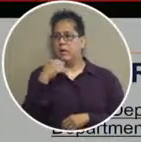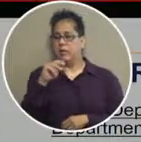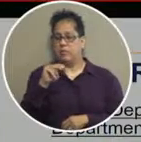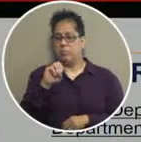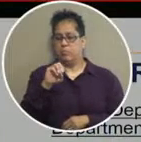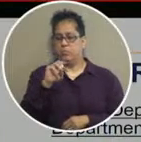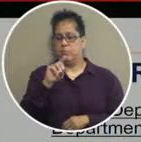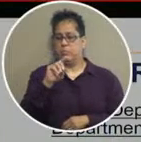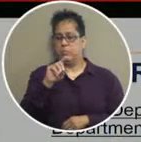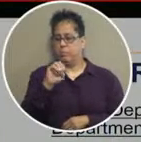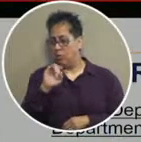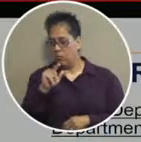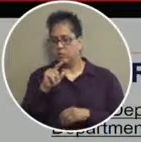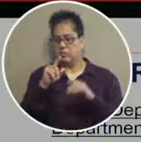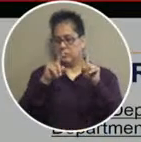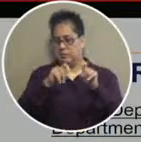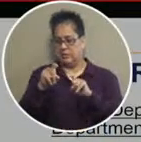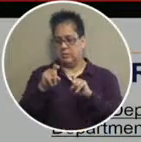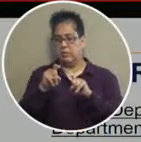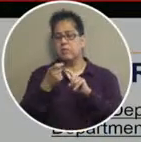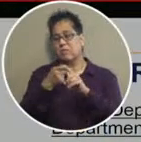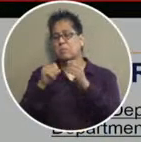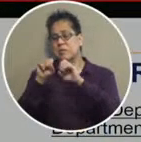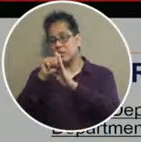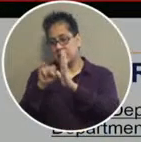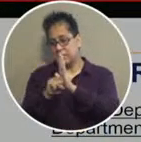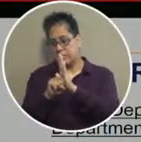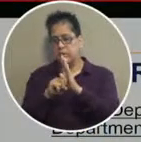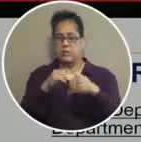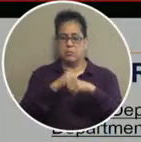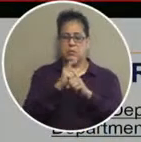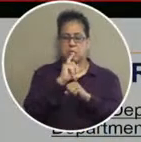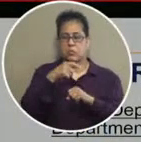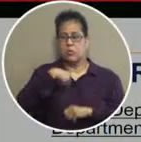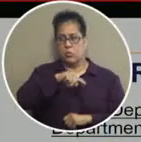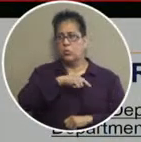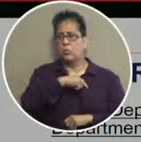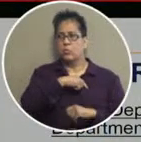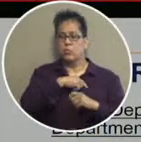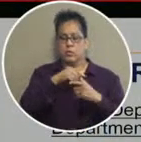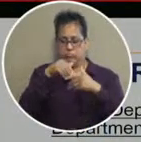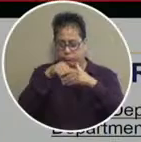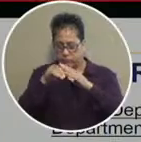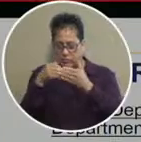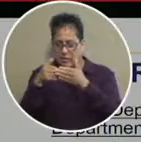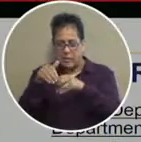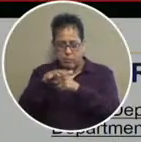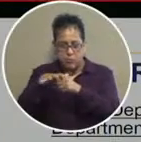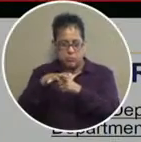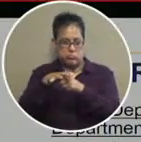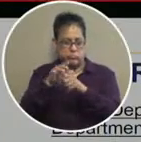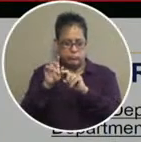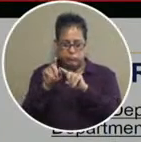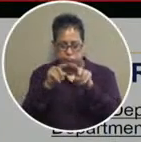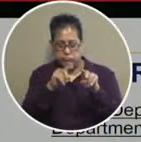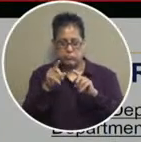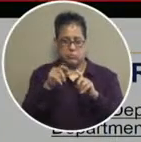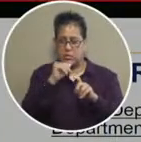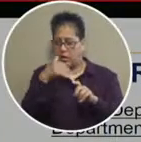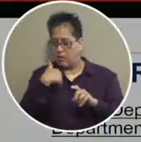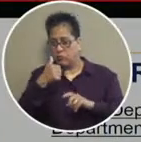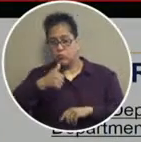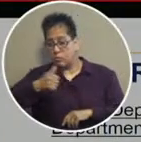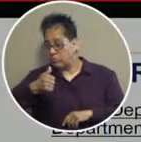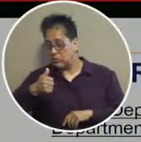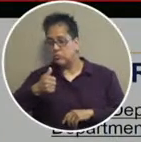that came in supported by the state, again, to ensure that we were reaching into our neighborhoods and making sure that if someone didn't have